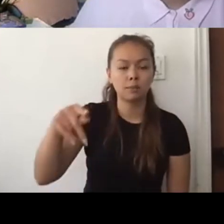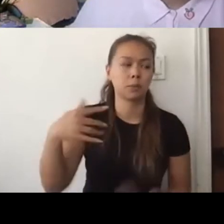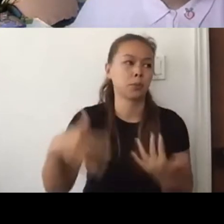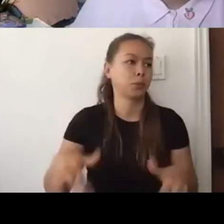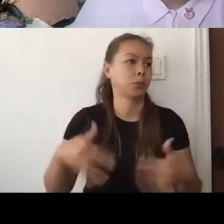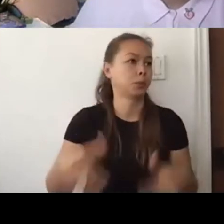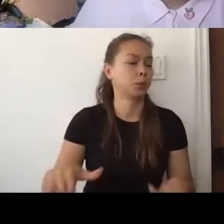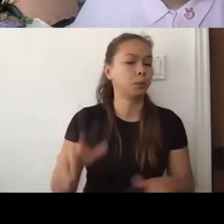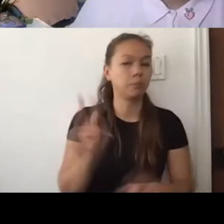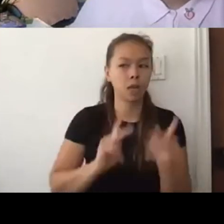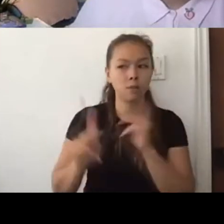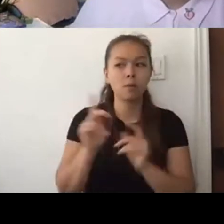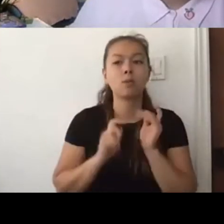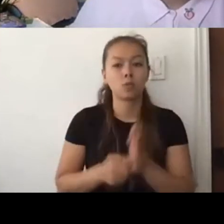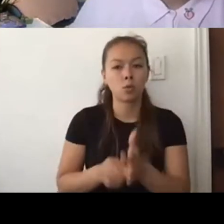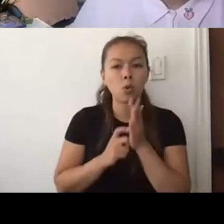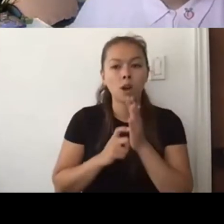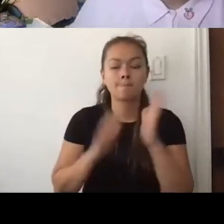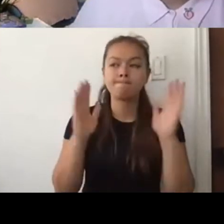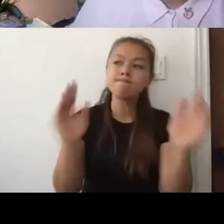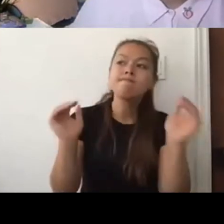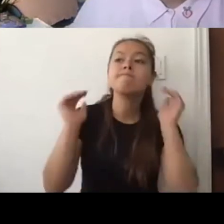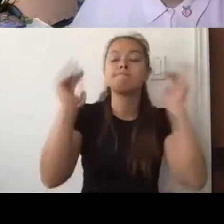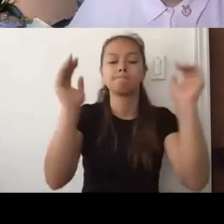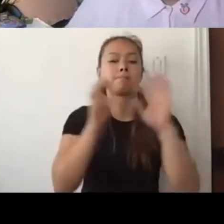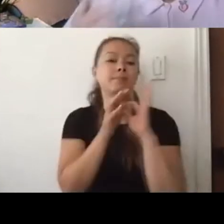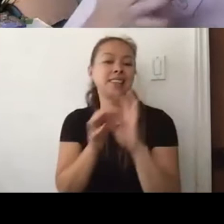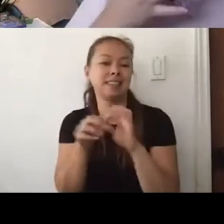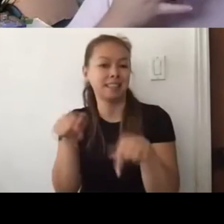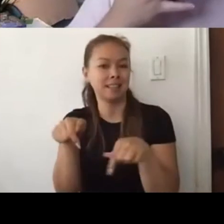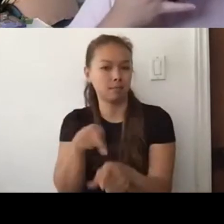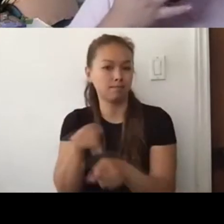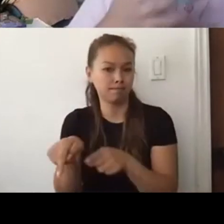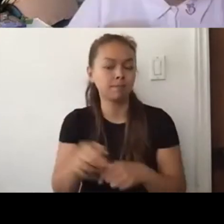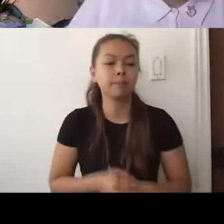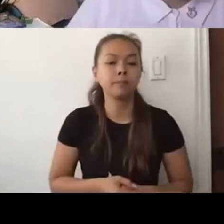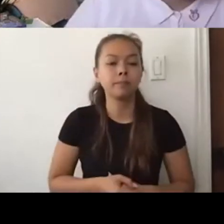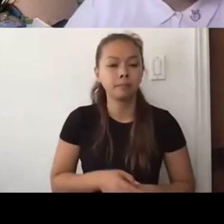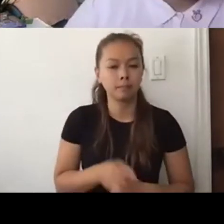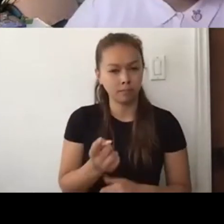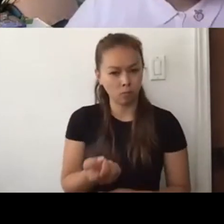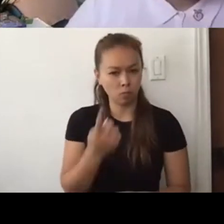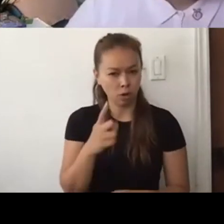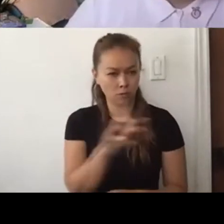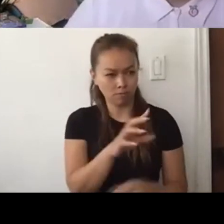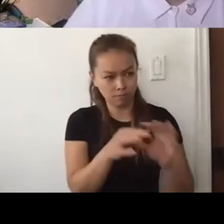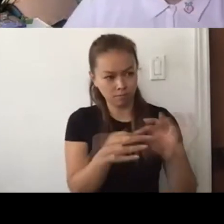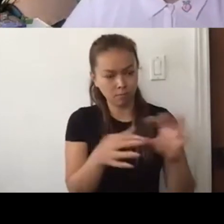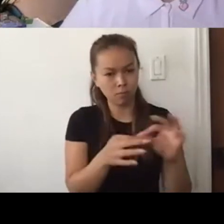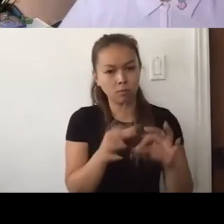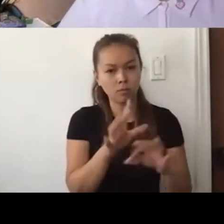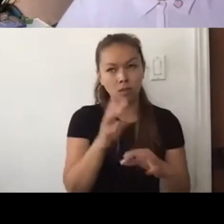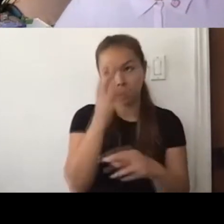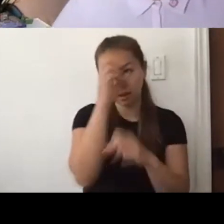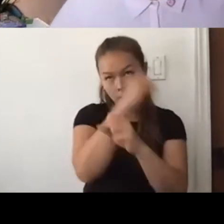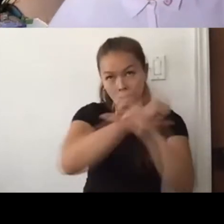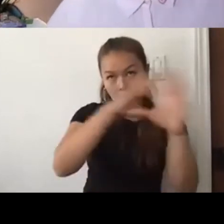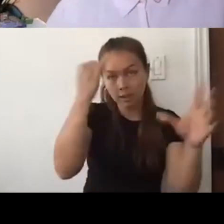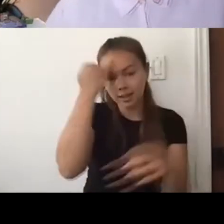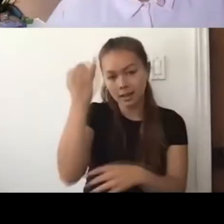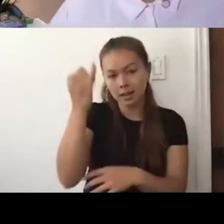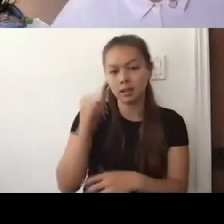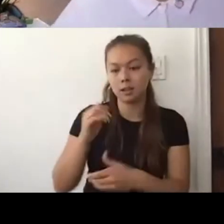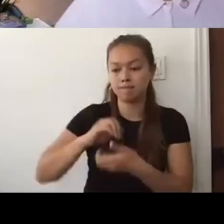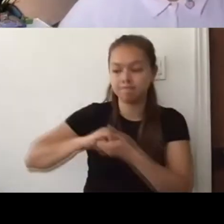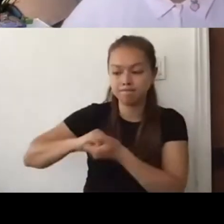Something you mentioned in your response was the idea of solidarity. And this might be my own lens on it, but I think solidarity is part of